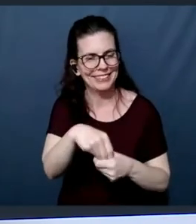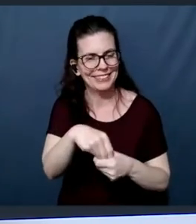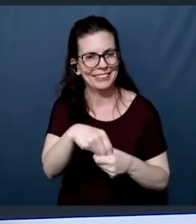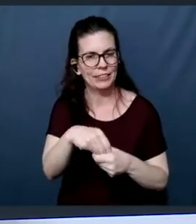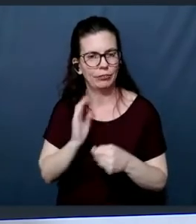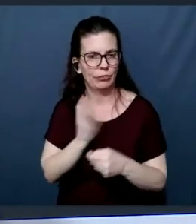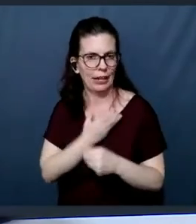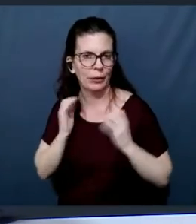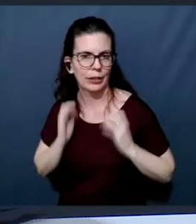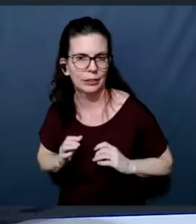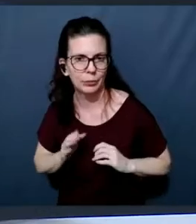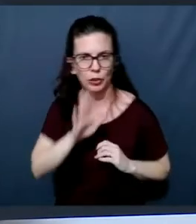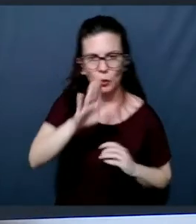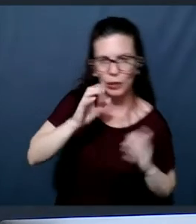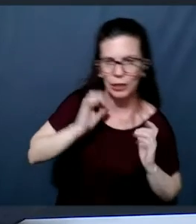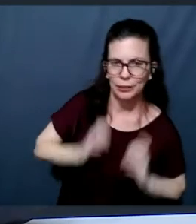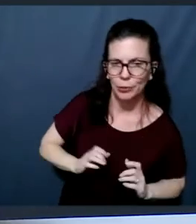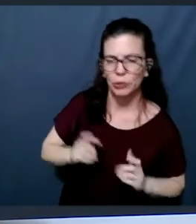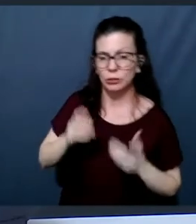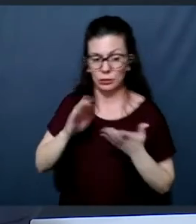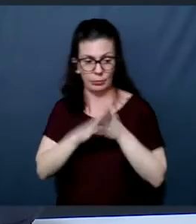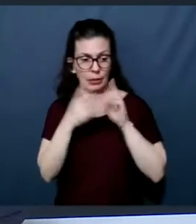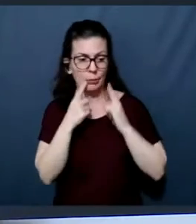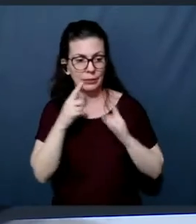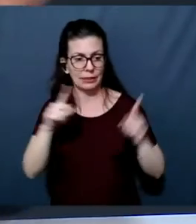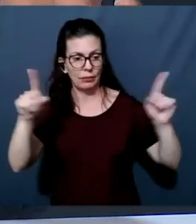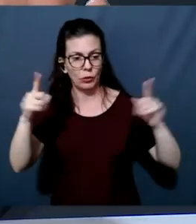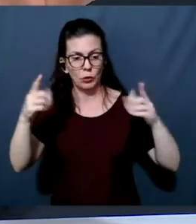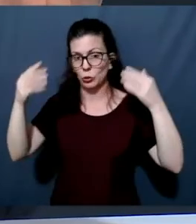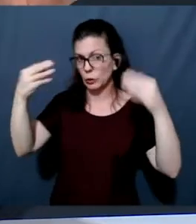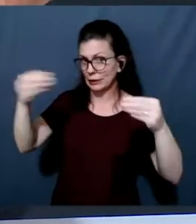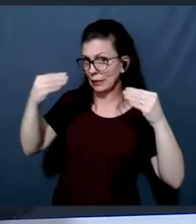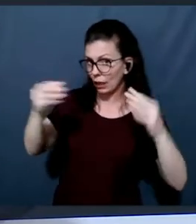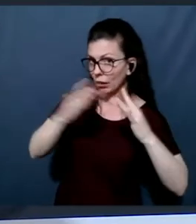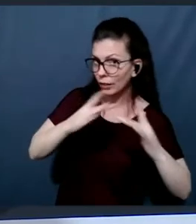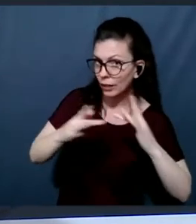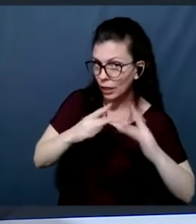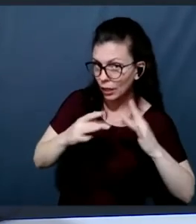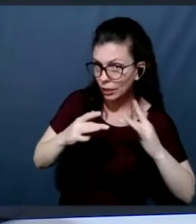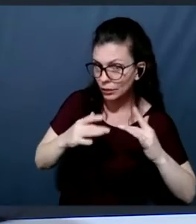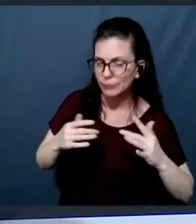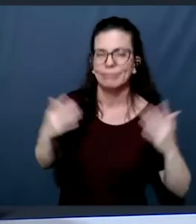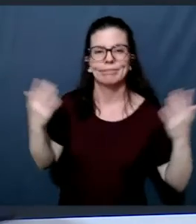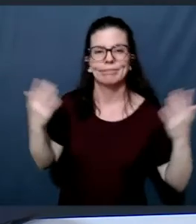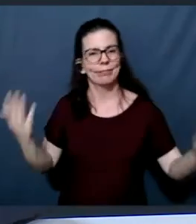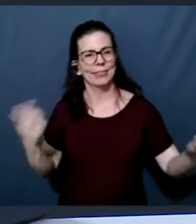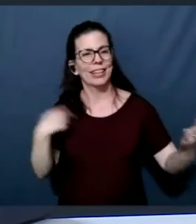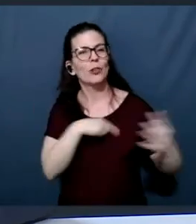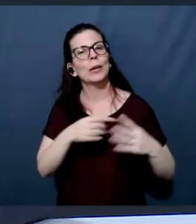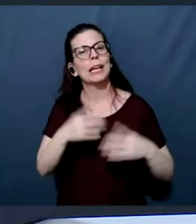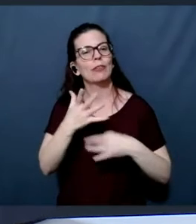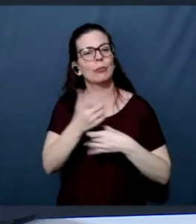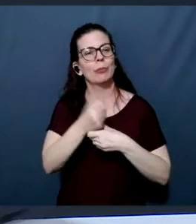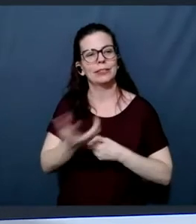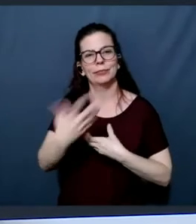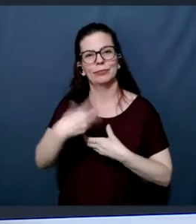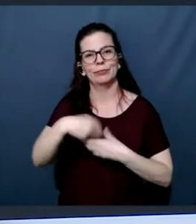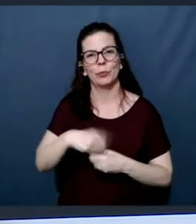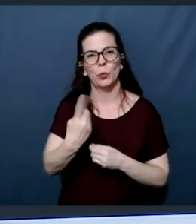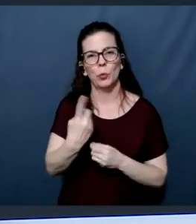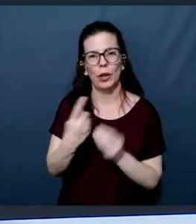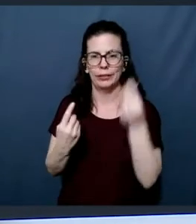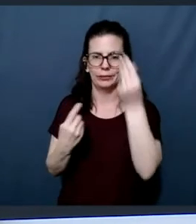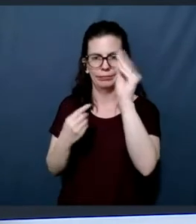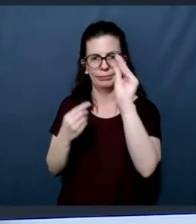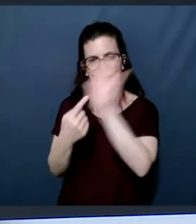and yours to be successful in selling online, Yep. we've kind of essentially built all of that into one package Yeah. that makes